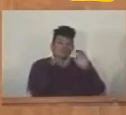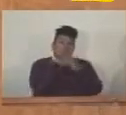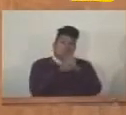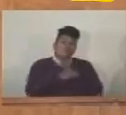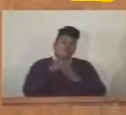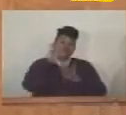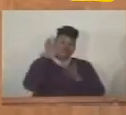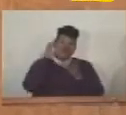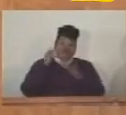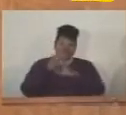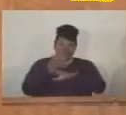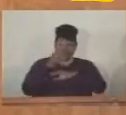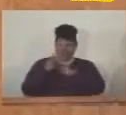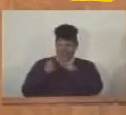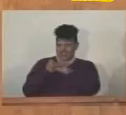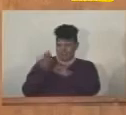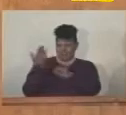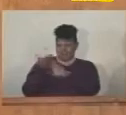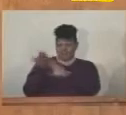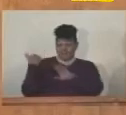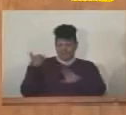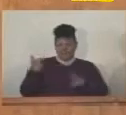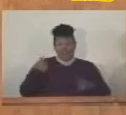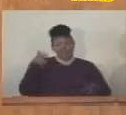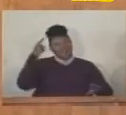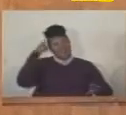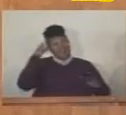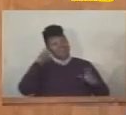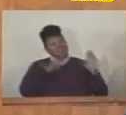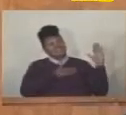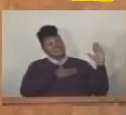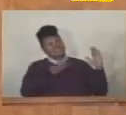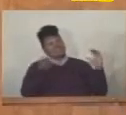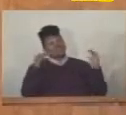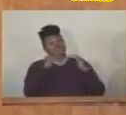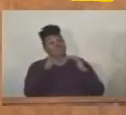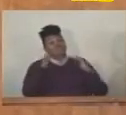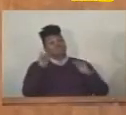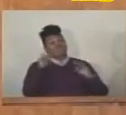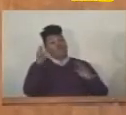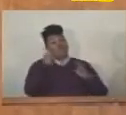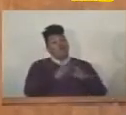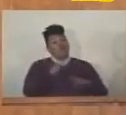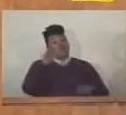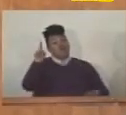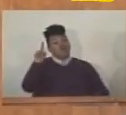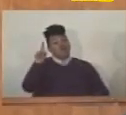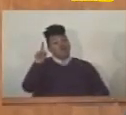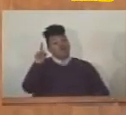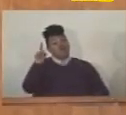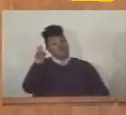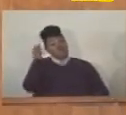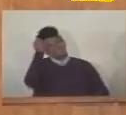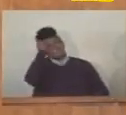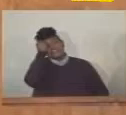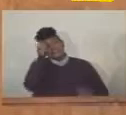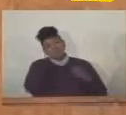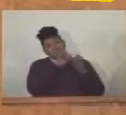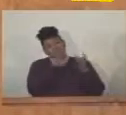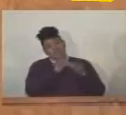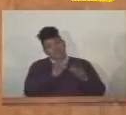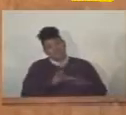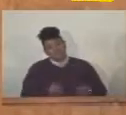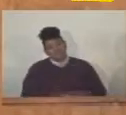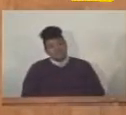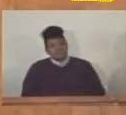year before. I believe the citizens are justified in calling that one idiotic statement.